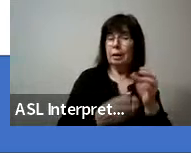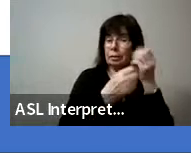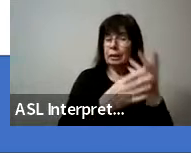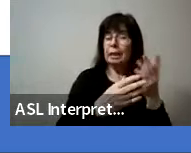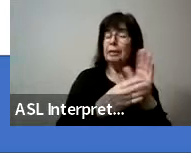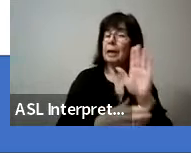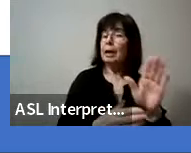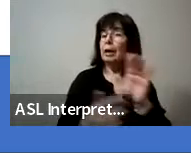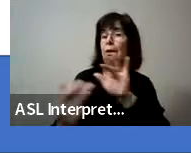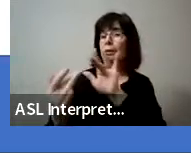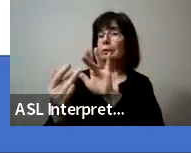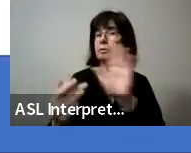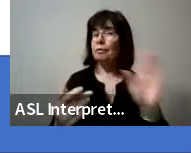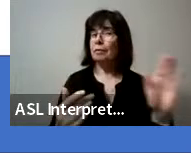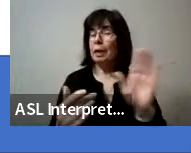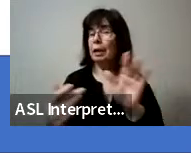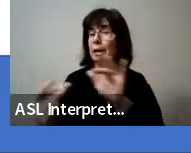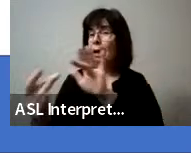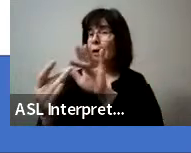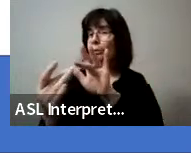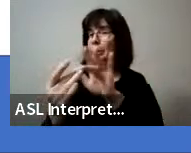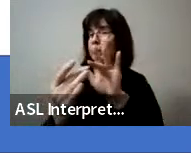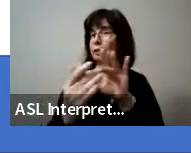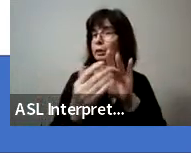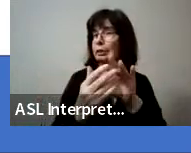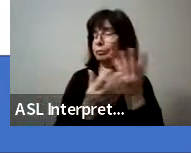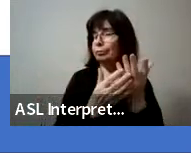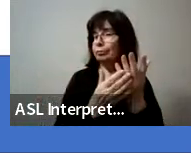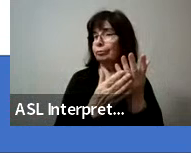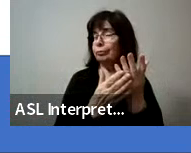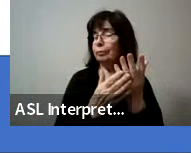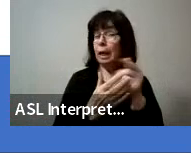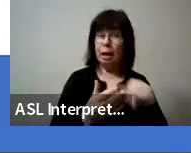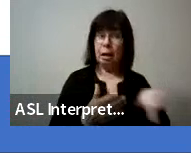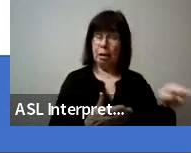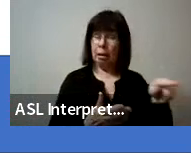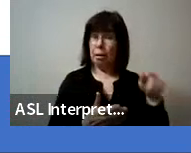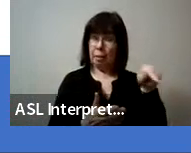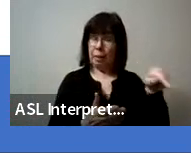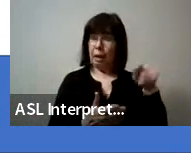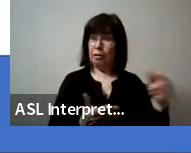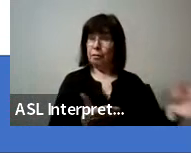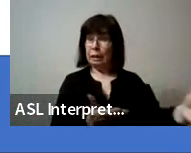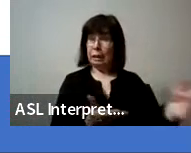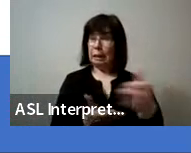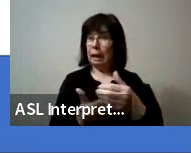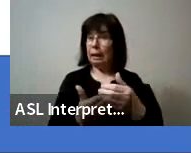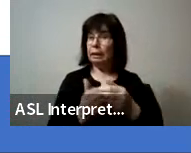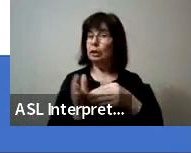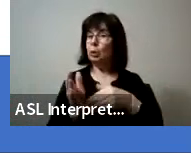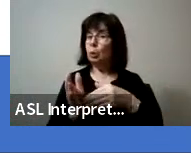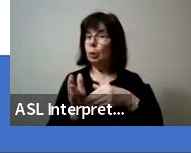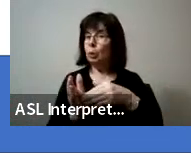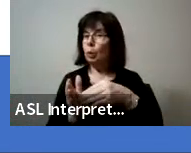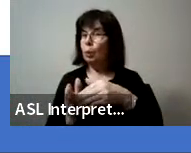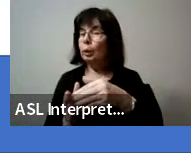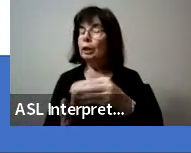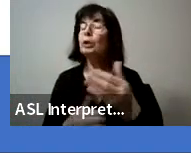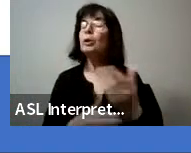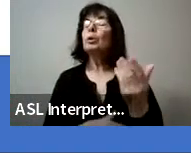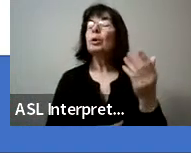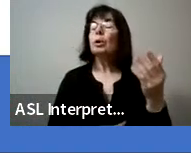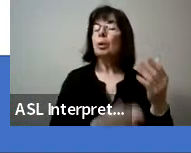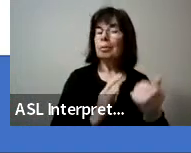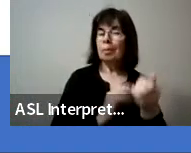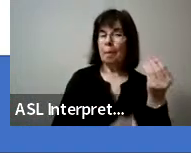activities. They've all this time been collecting renewal packets for individuals to make sure that their information